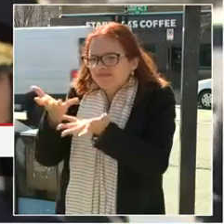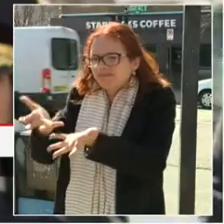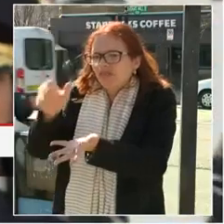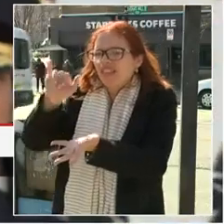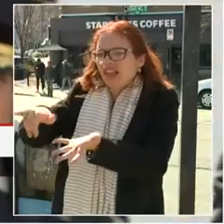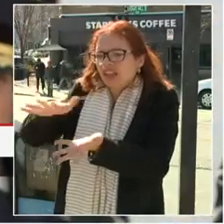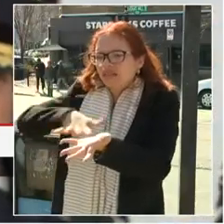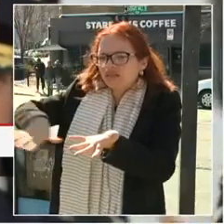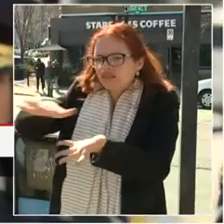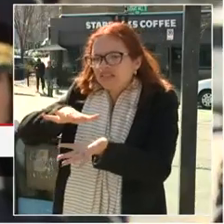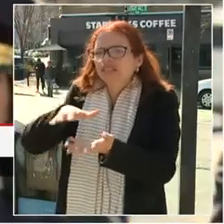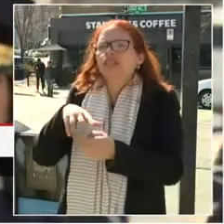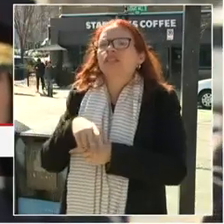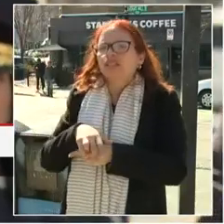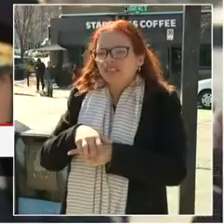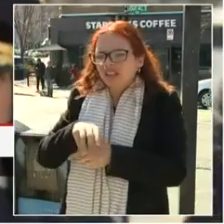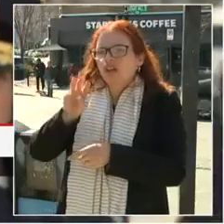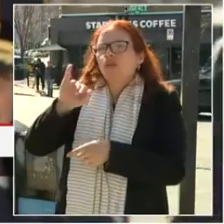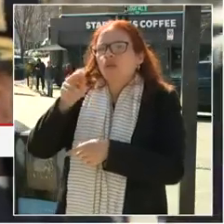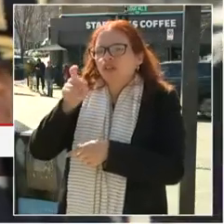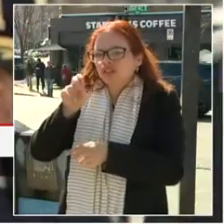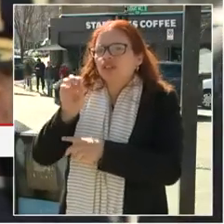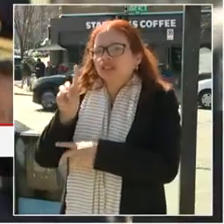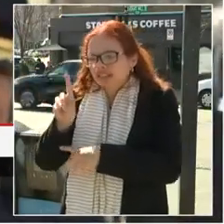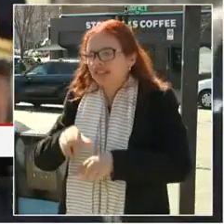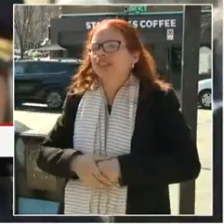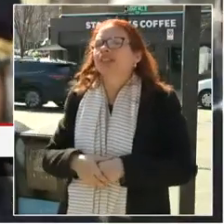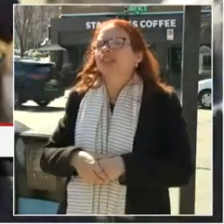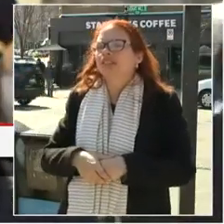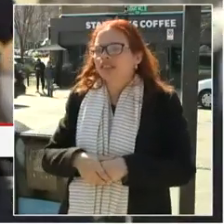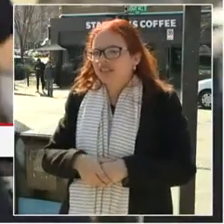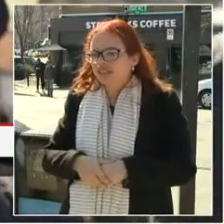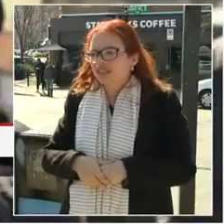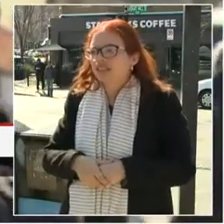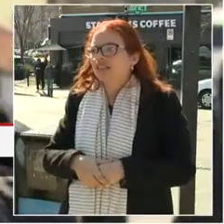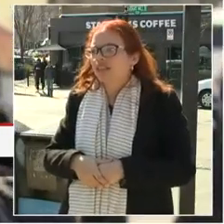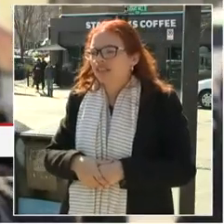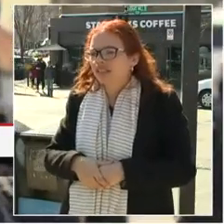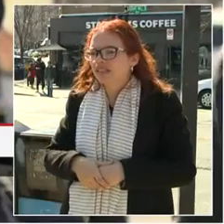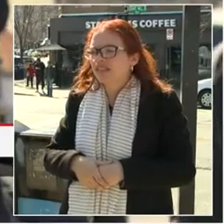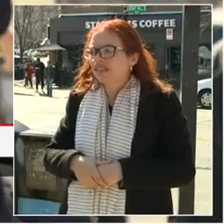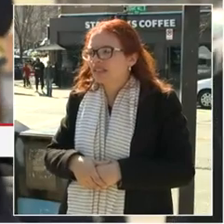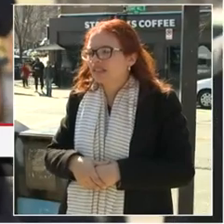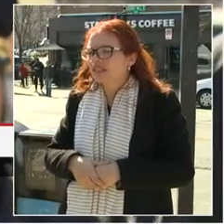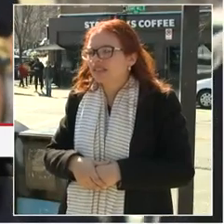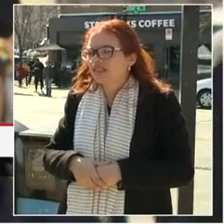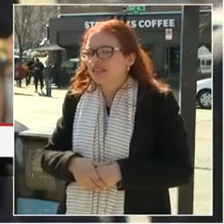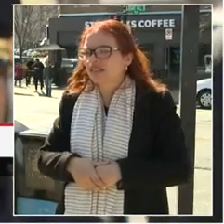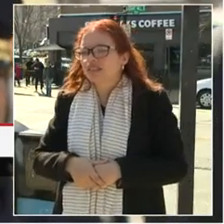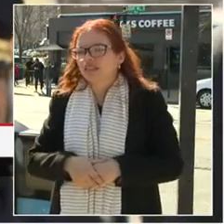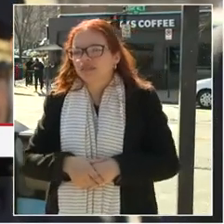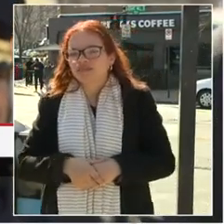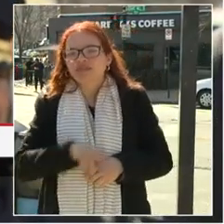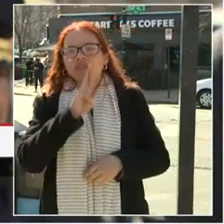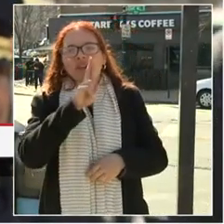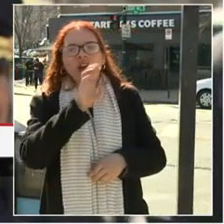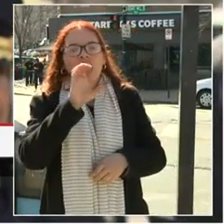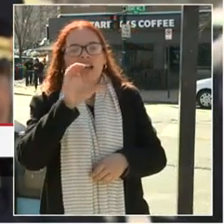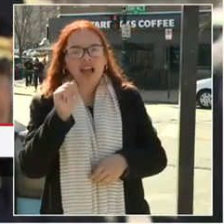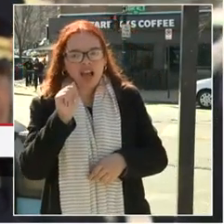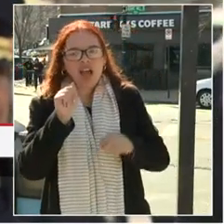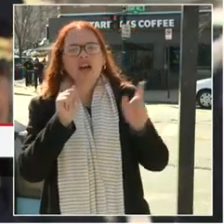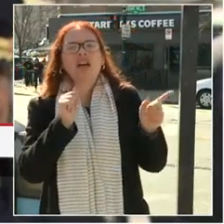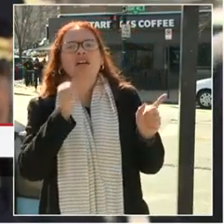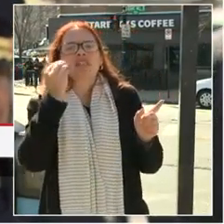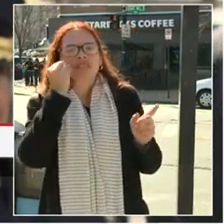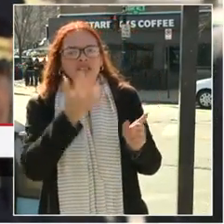the district develop it. Mayor Bowser, on the RCCA announcement this morning, Chairman